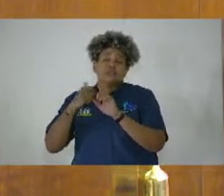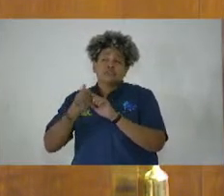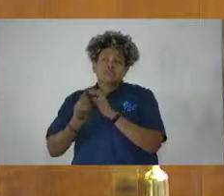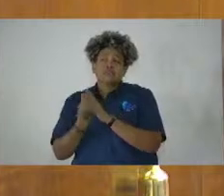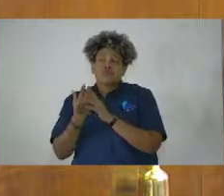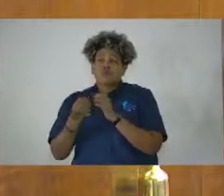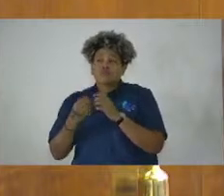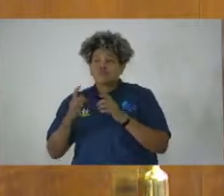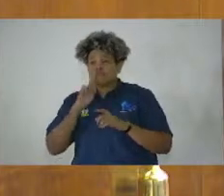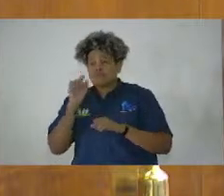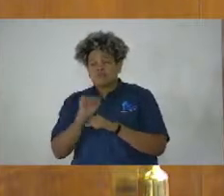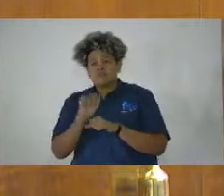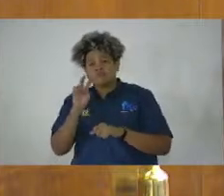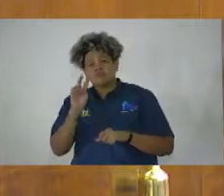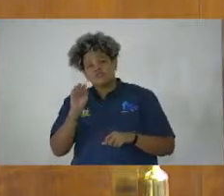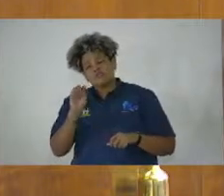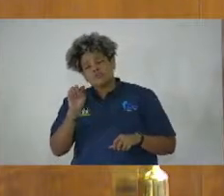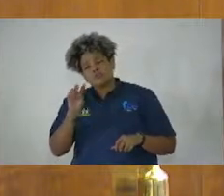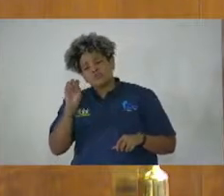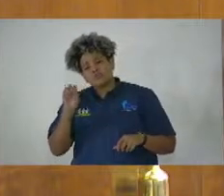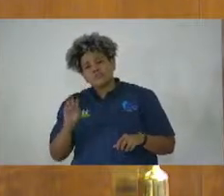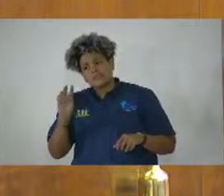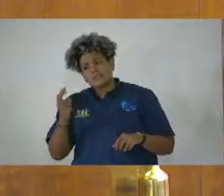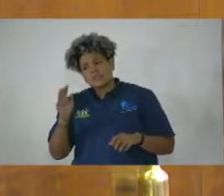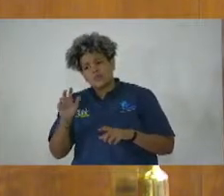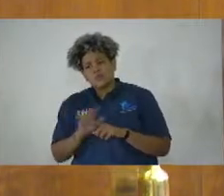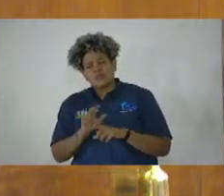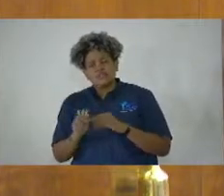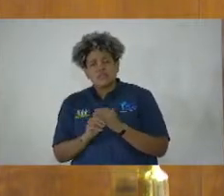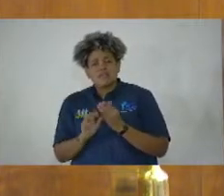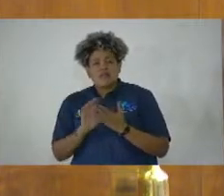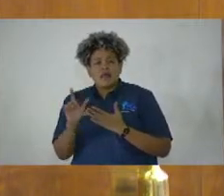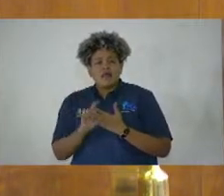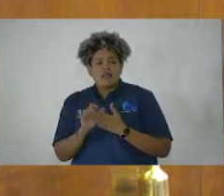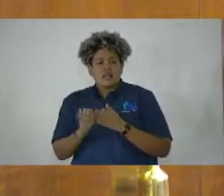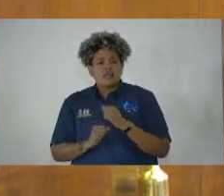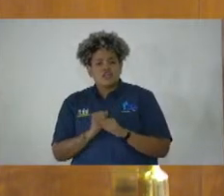of 0.2% in the second quarter of the calendar year,